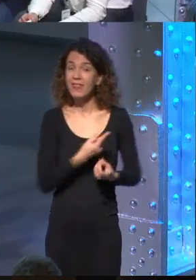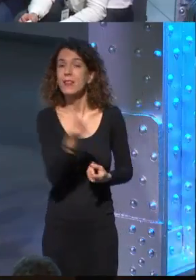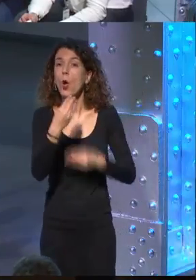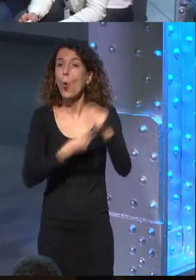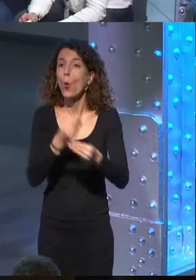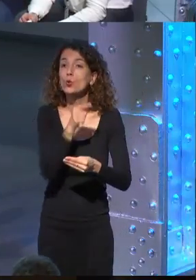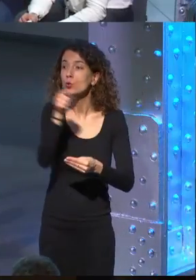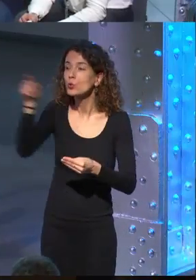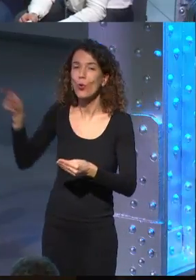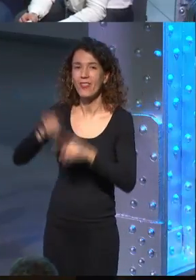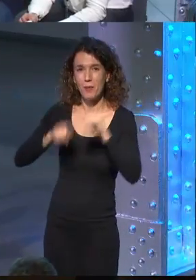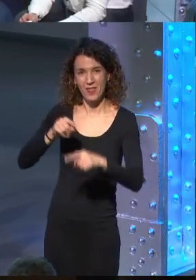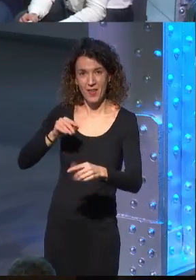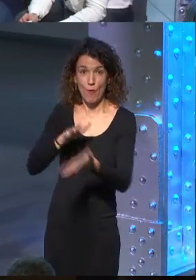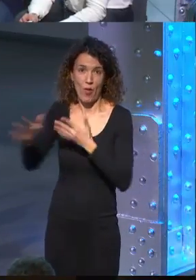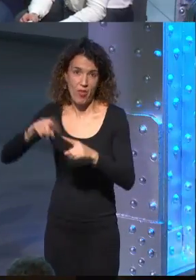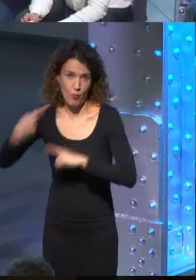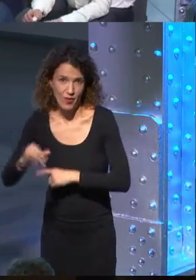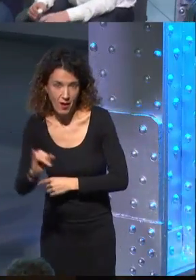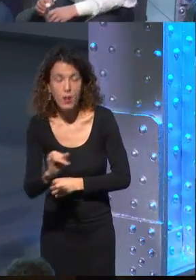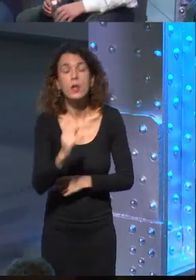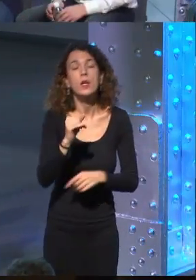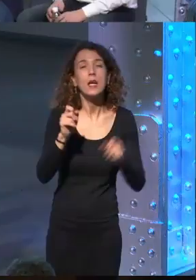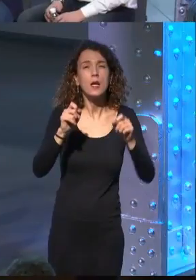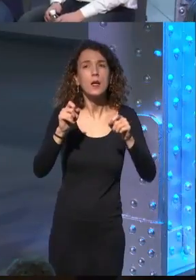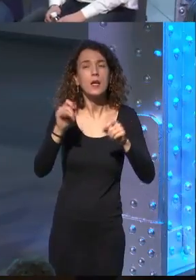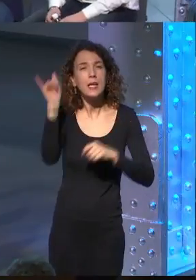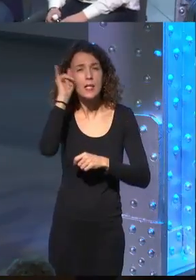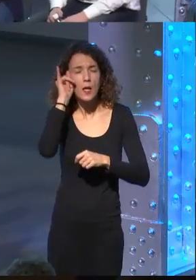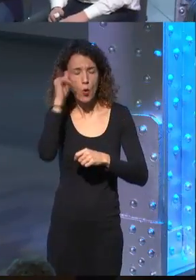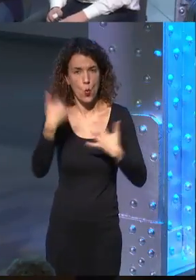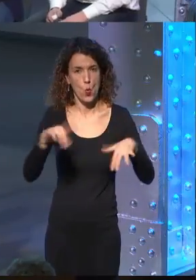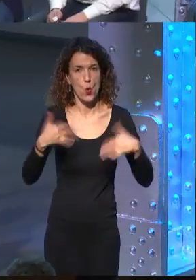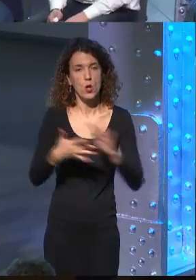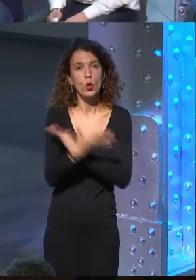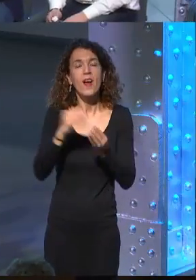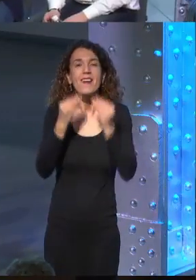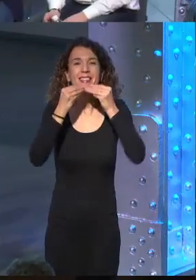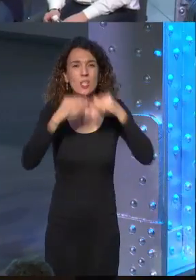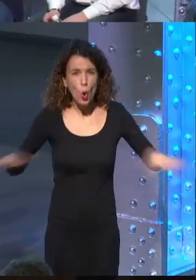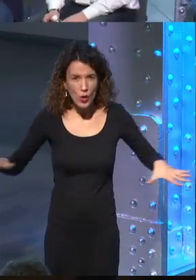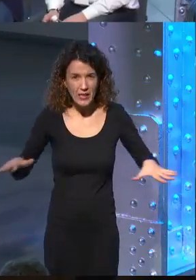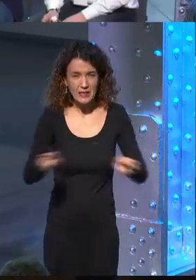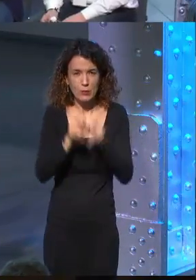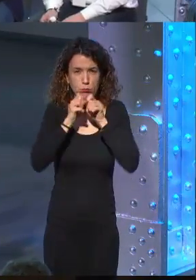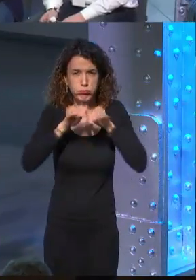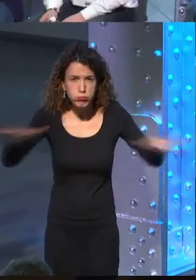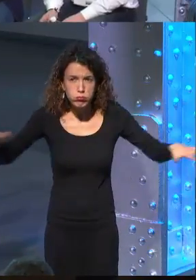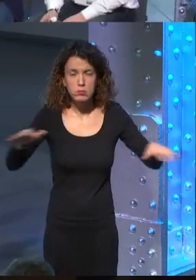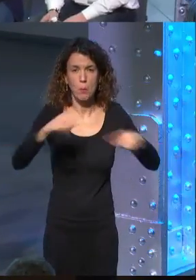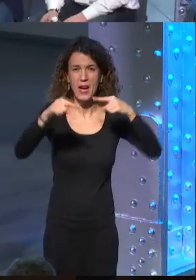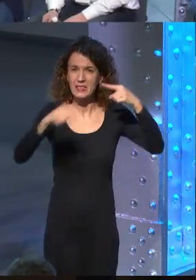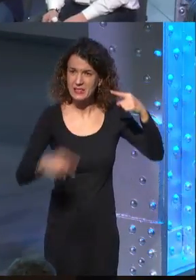that I do or the use that you do are absolutely different. In Instagram, there has been a surprising phenomenon that has been the one of